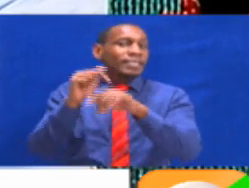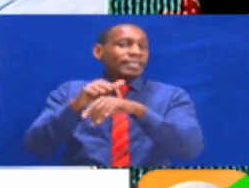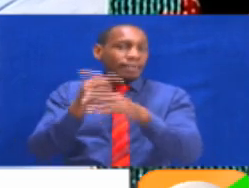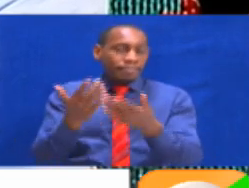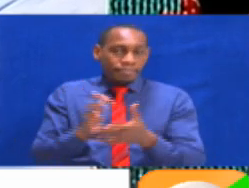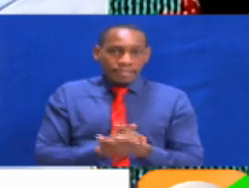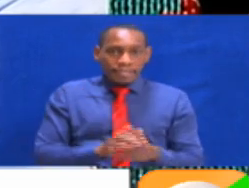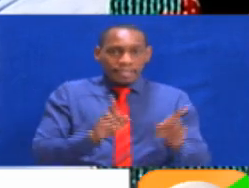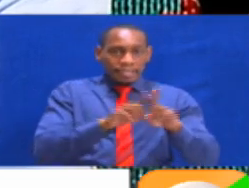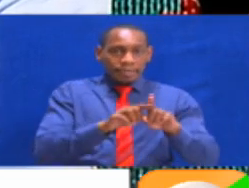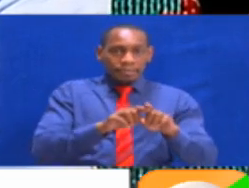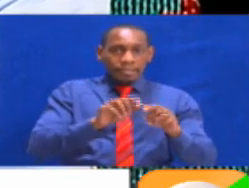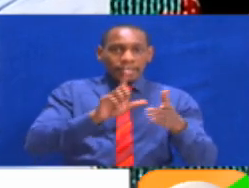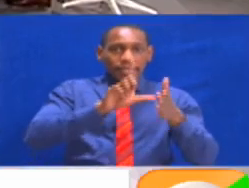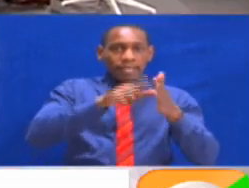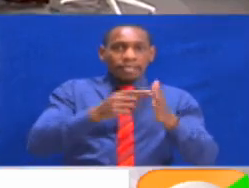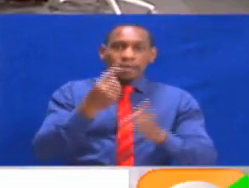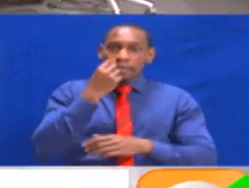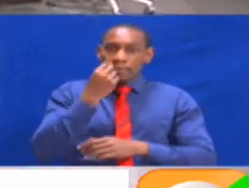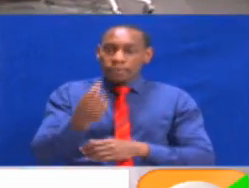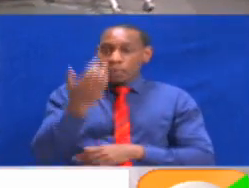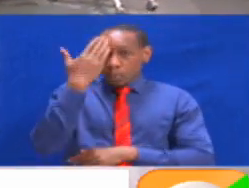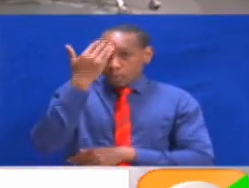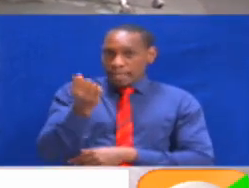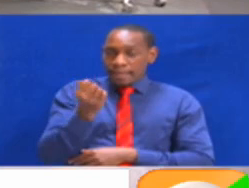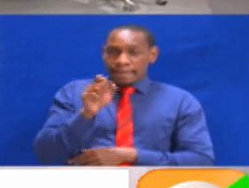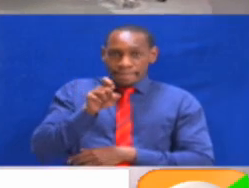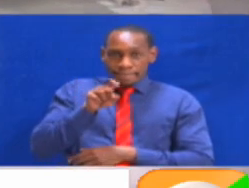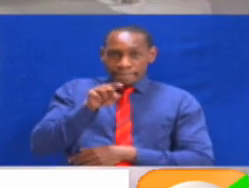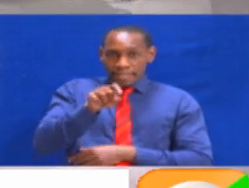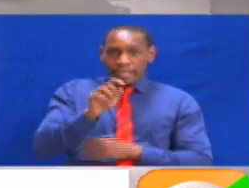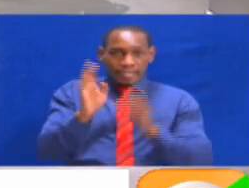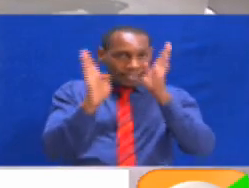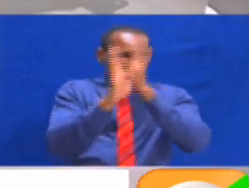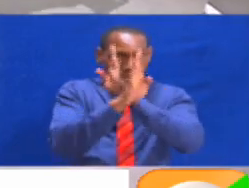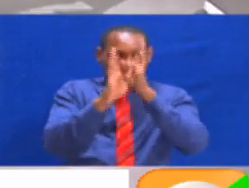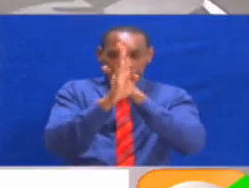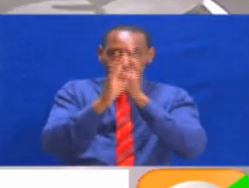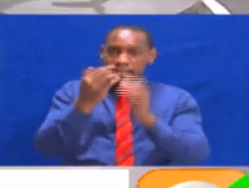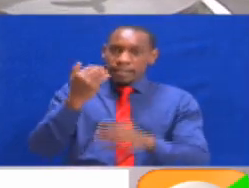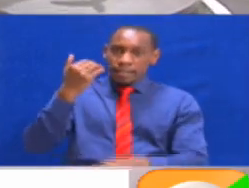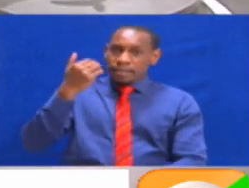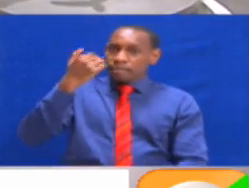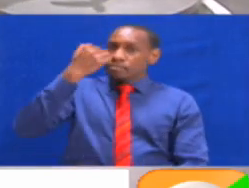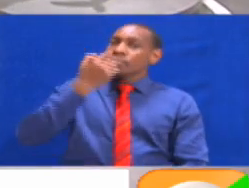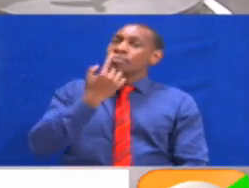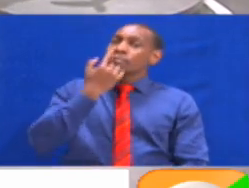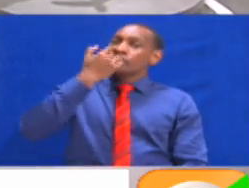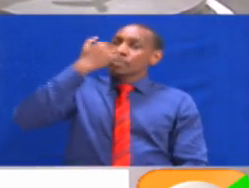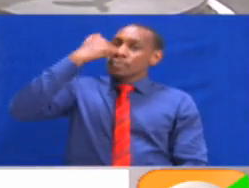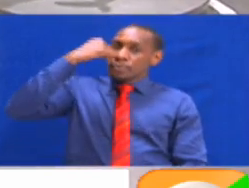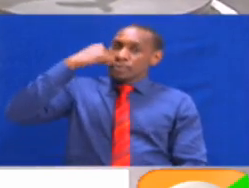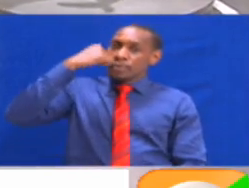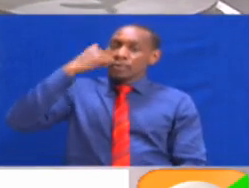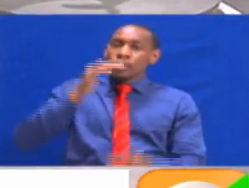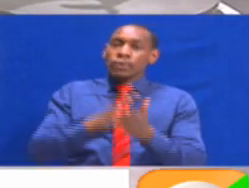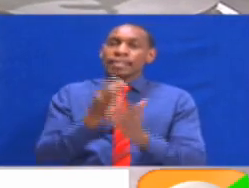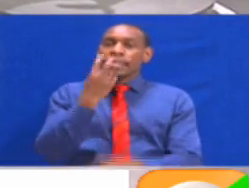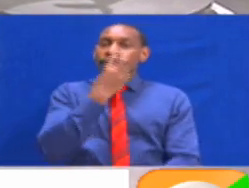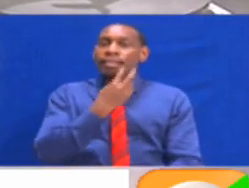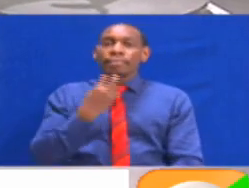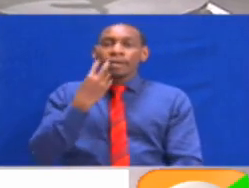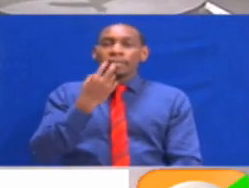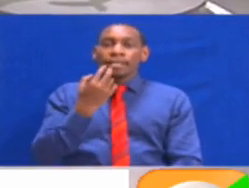And they have to take it back there because the virus has a way of hiding behind the nose and behind your mouth.